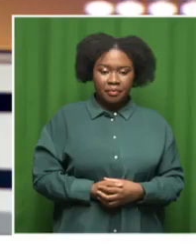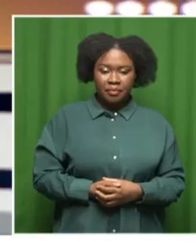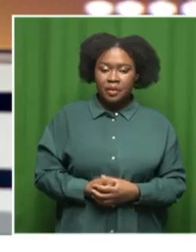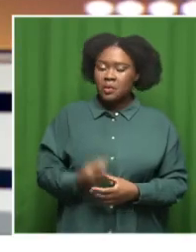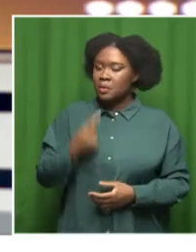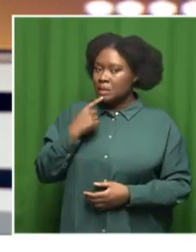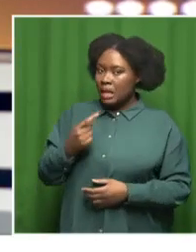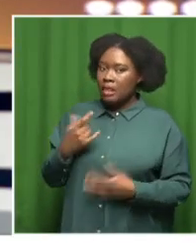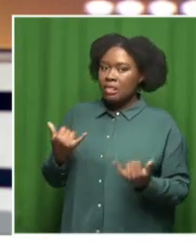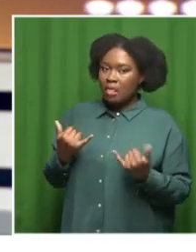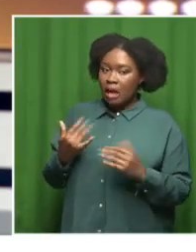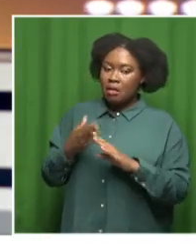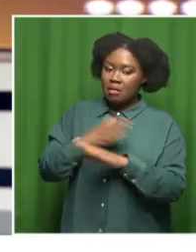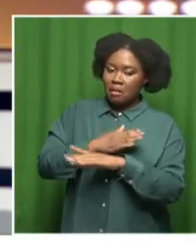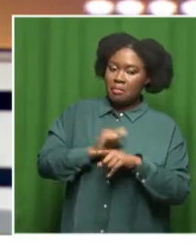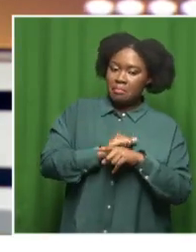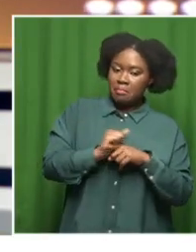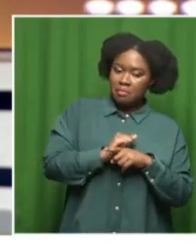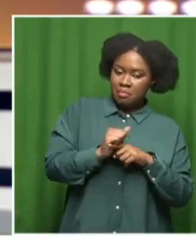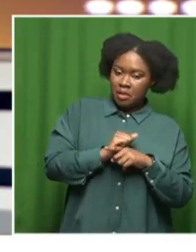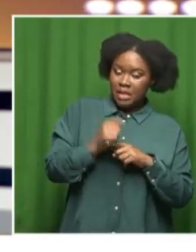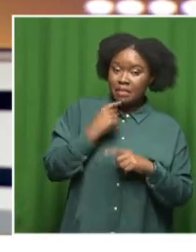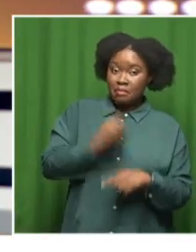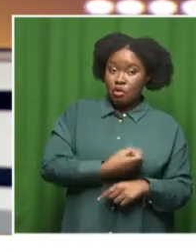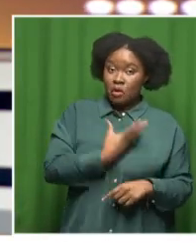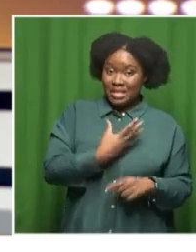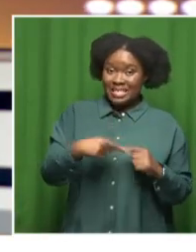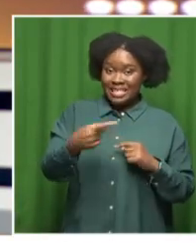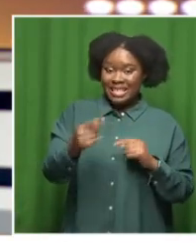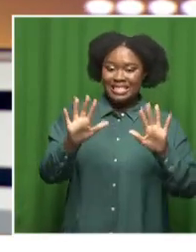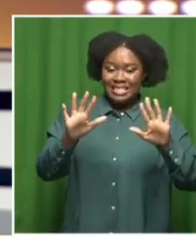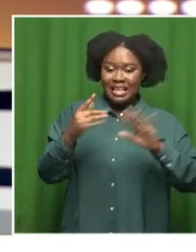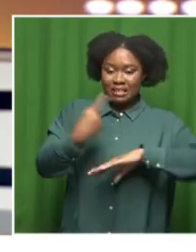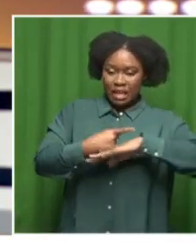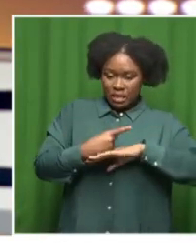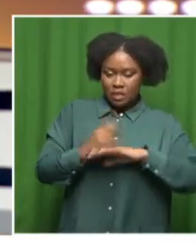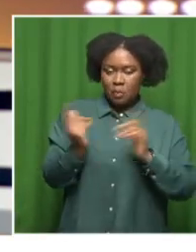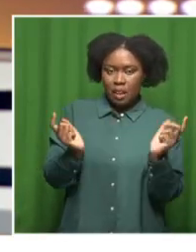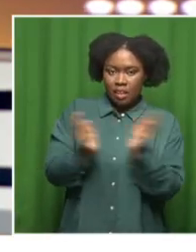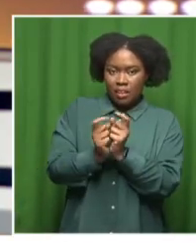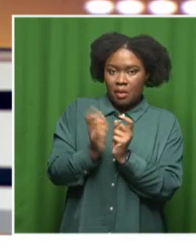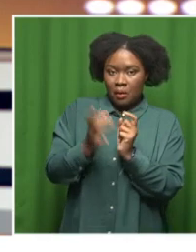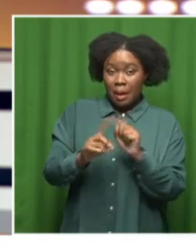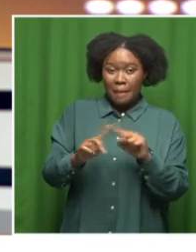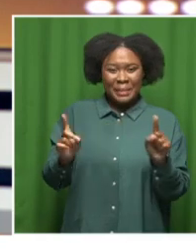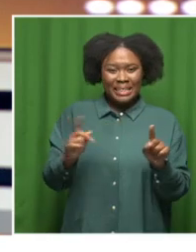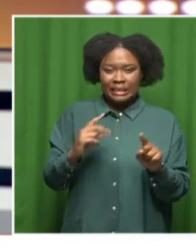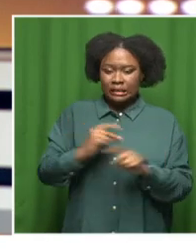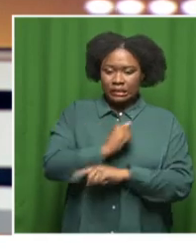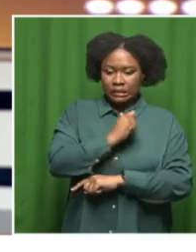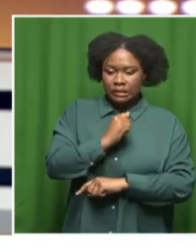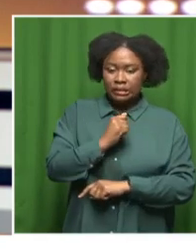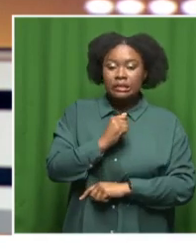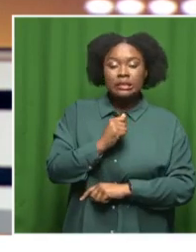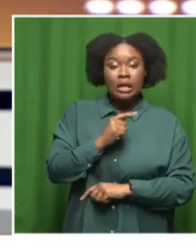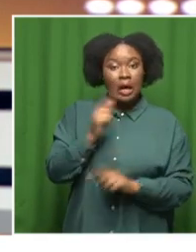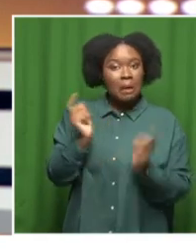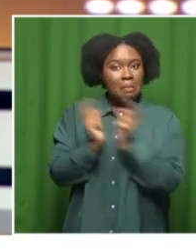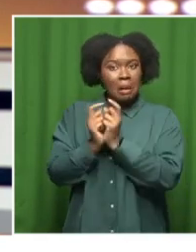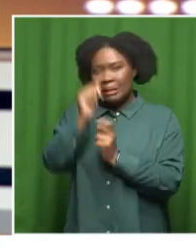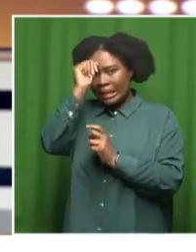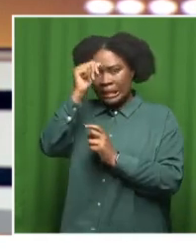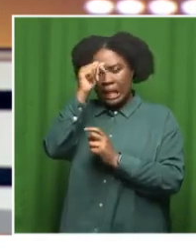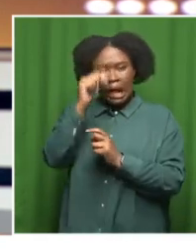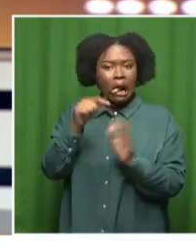place. So the Proteas' first game in the World Cup is in about 10 days' time. But given our very disappointing performance against India